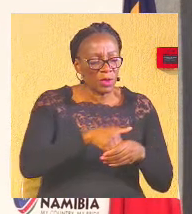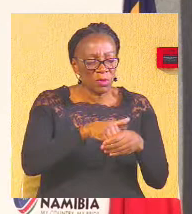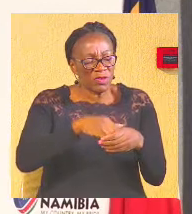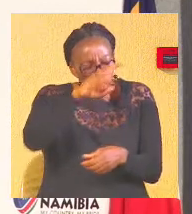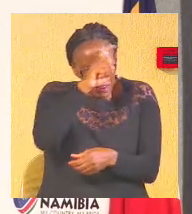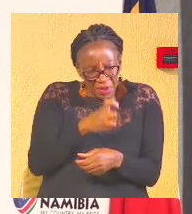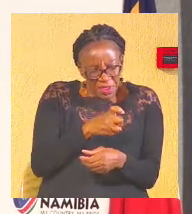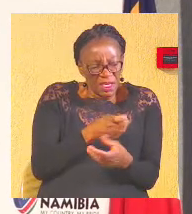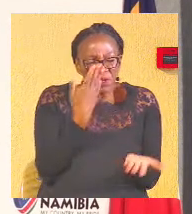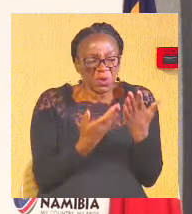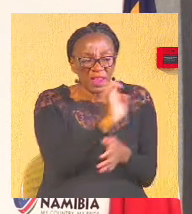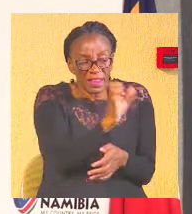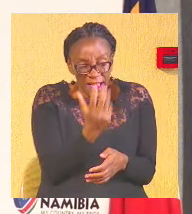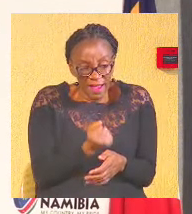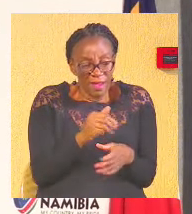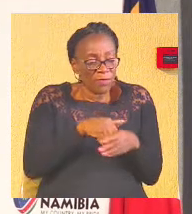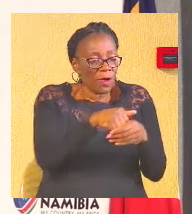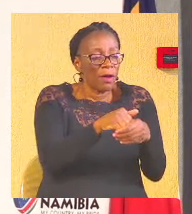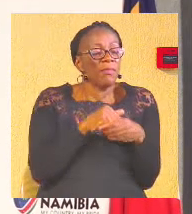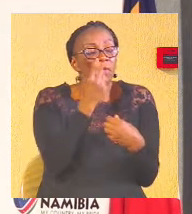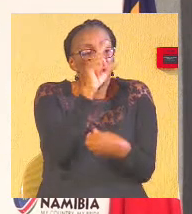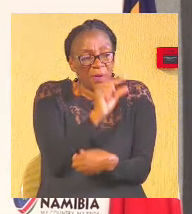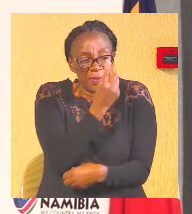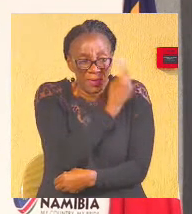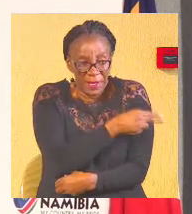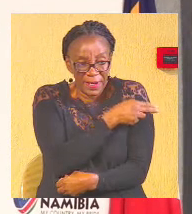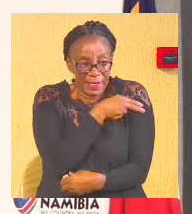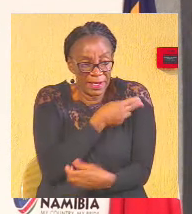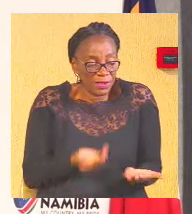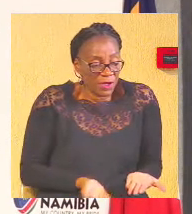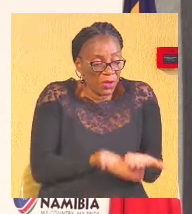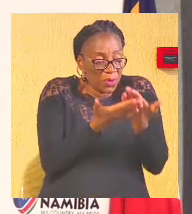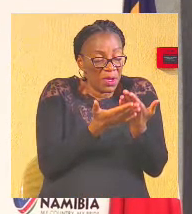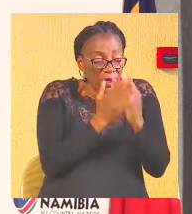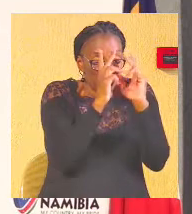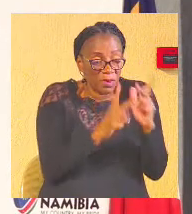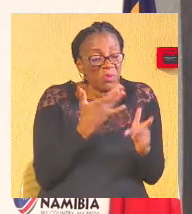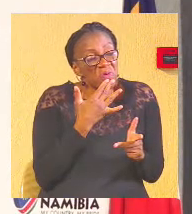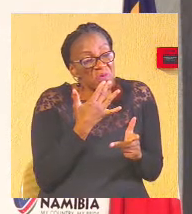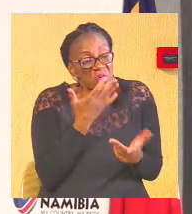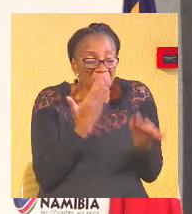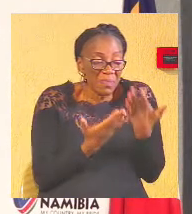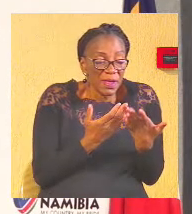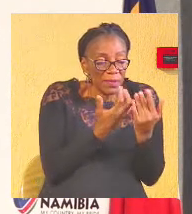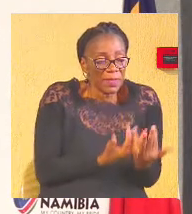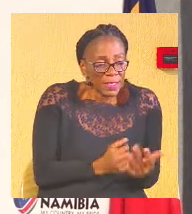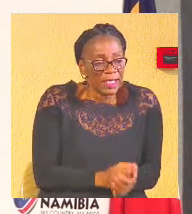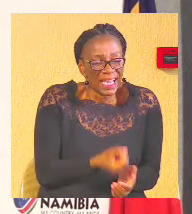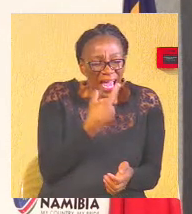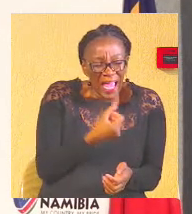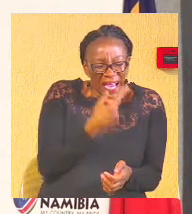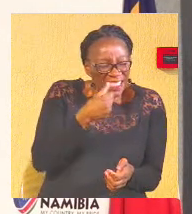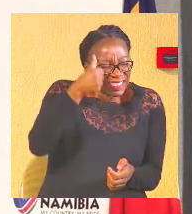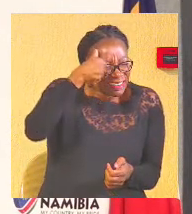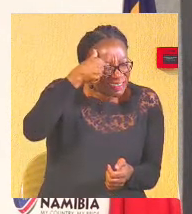maybe attend to the citizen if I feel like need some Panados and all those things, so that we limit ourselves